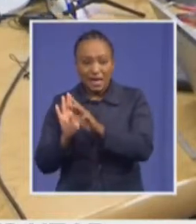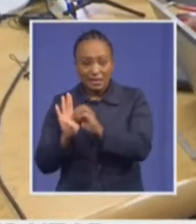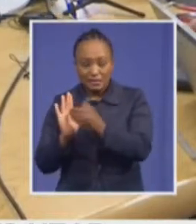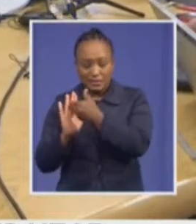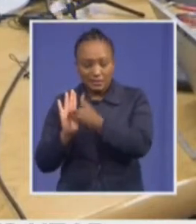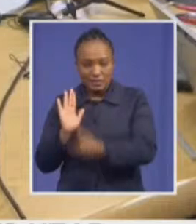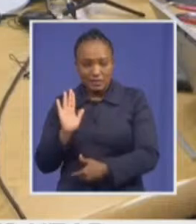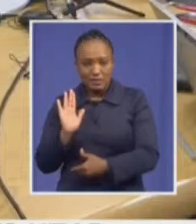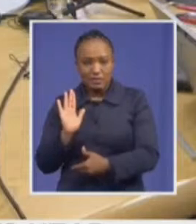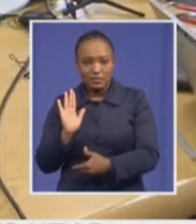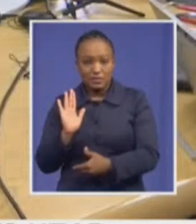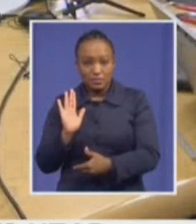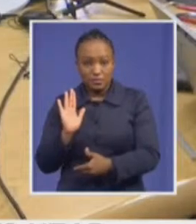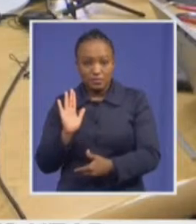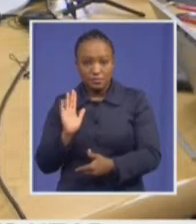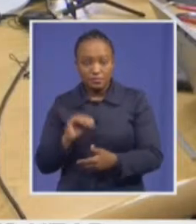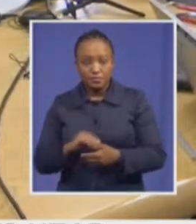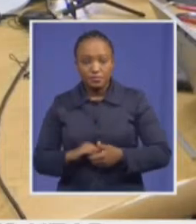to 94.